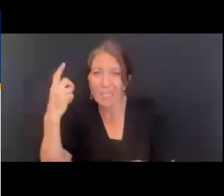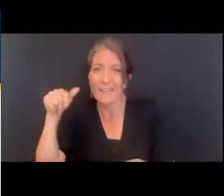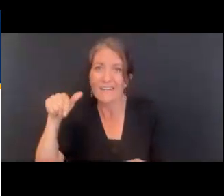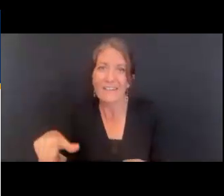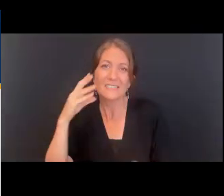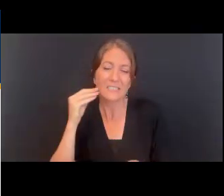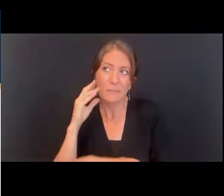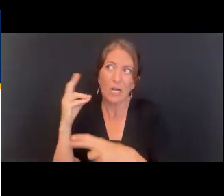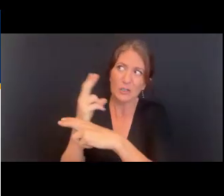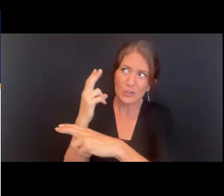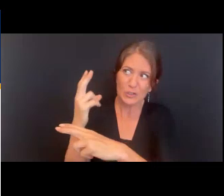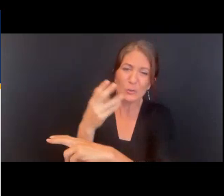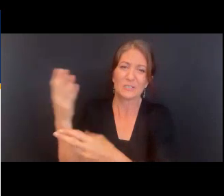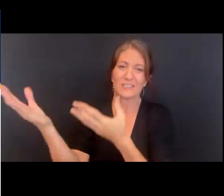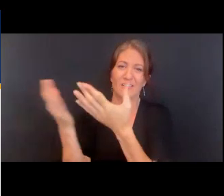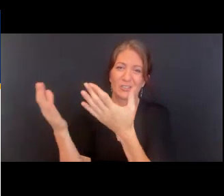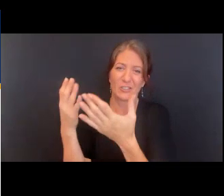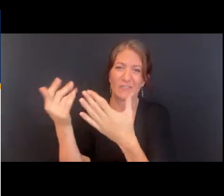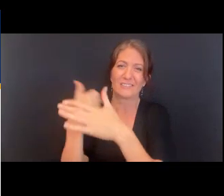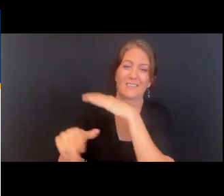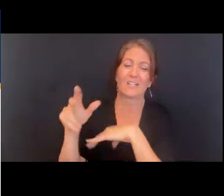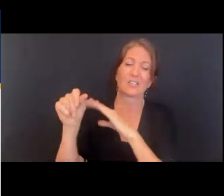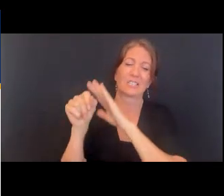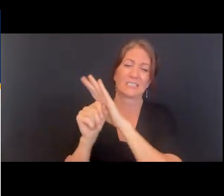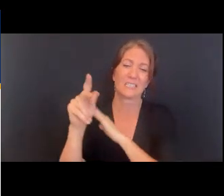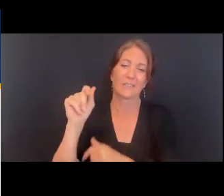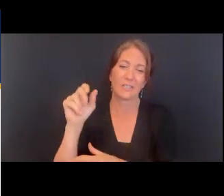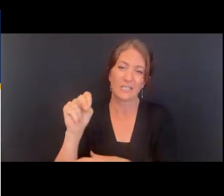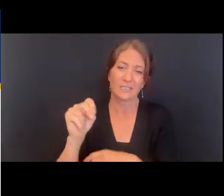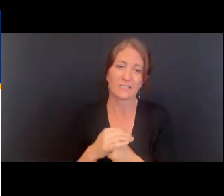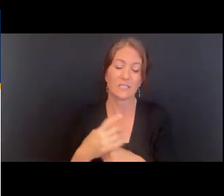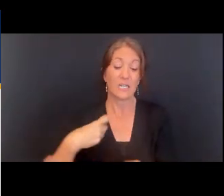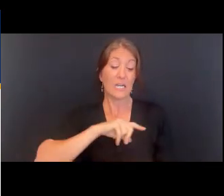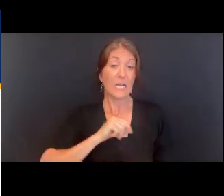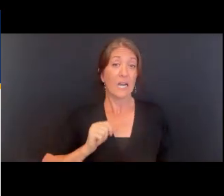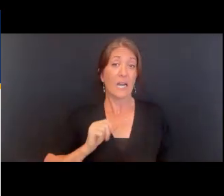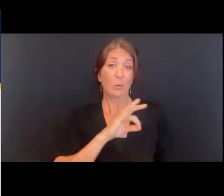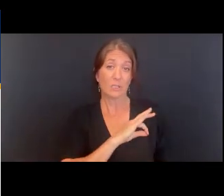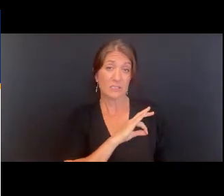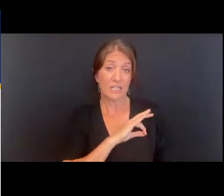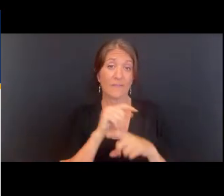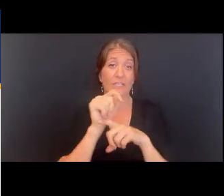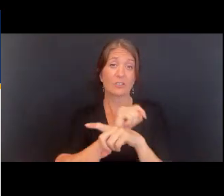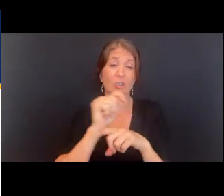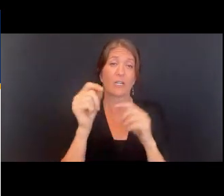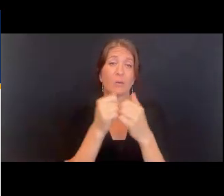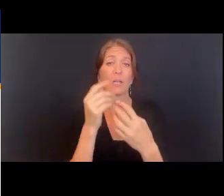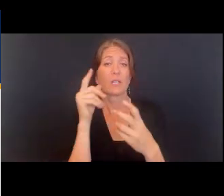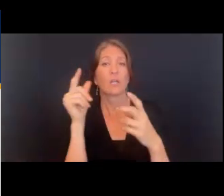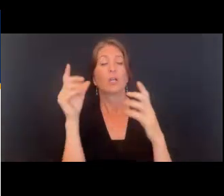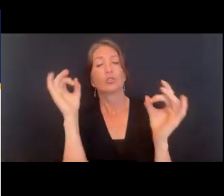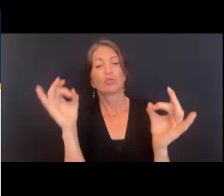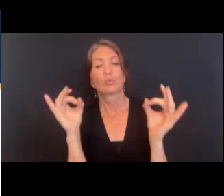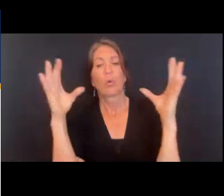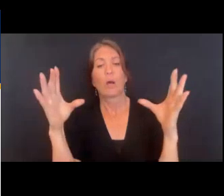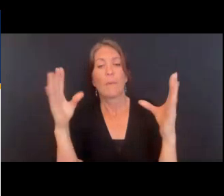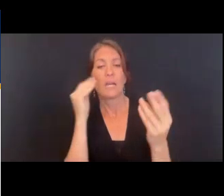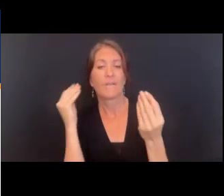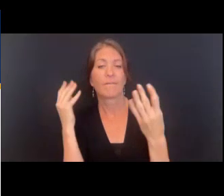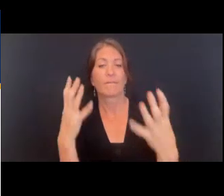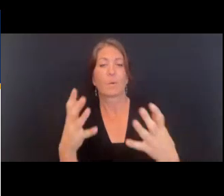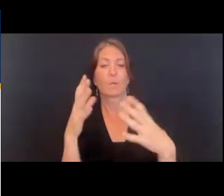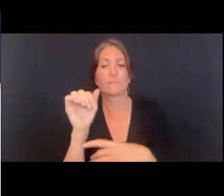of the state of Kansas that we provide. Our staff is trained in trauma-informed care and motivational interviewing, so that